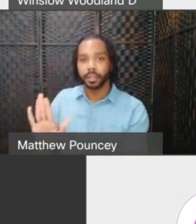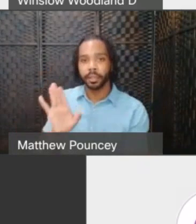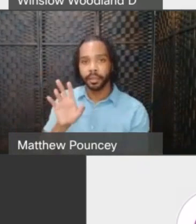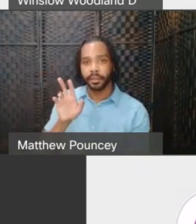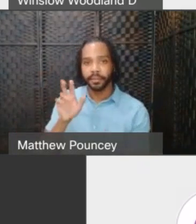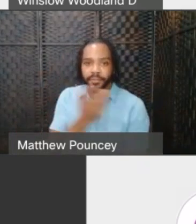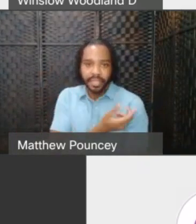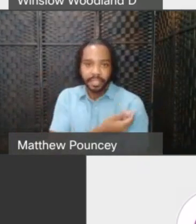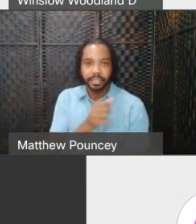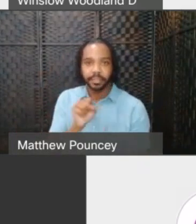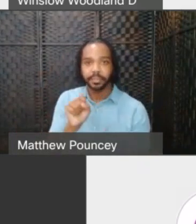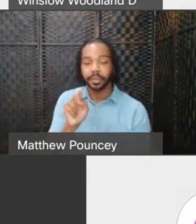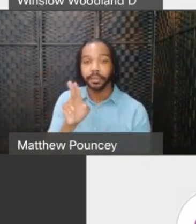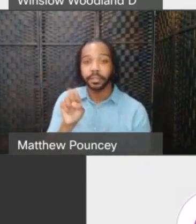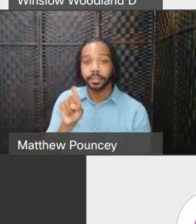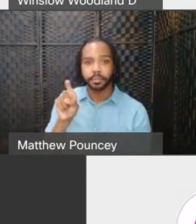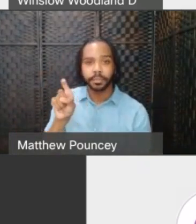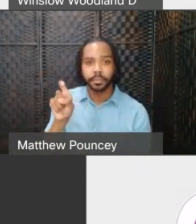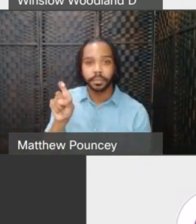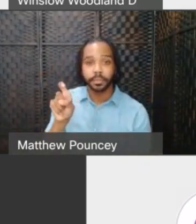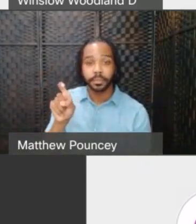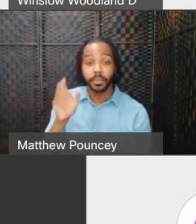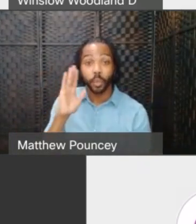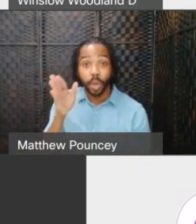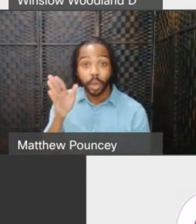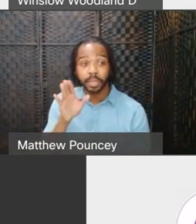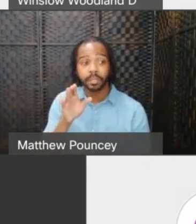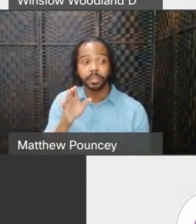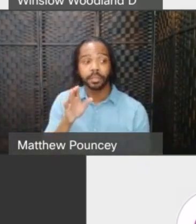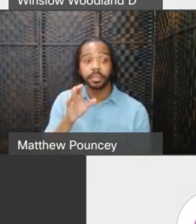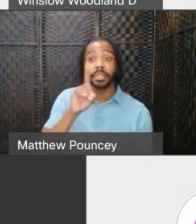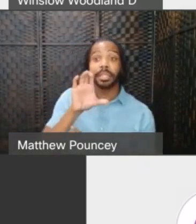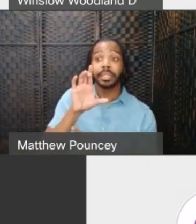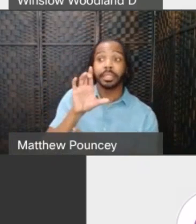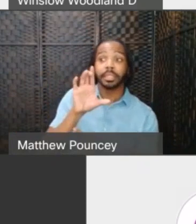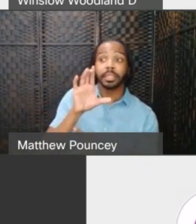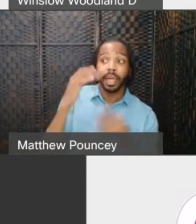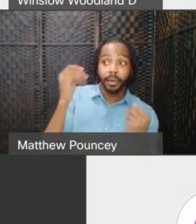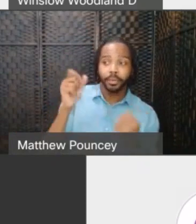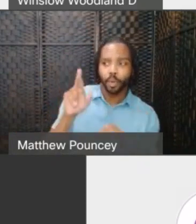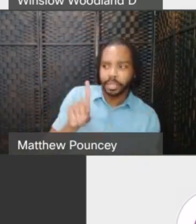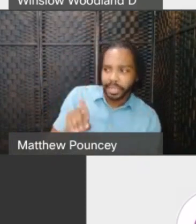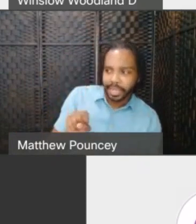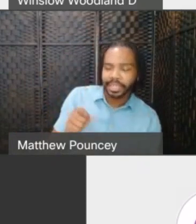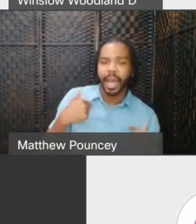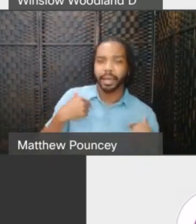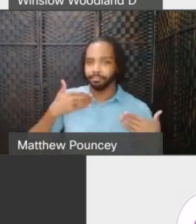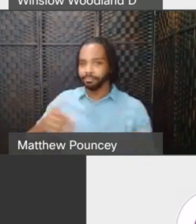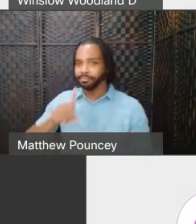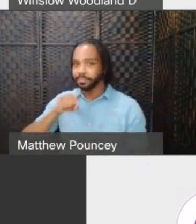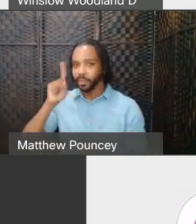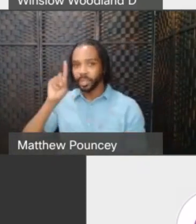status? The question was, will DDS or DC Health? I'll answer the DDS, but I'll allow you to answer. Is there